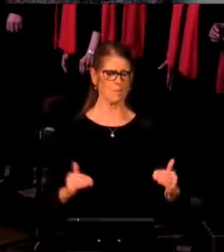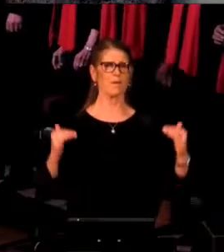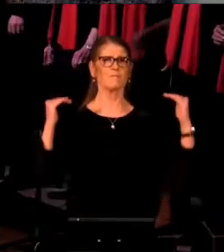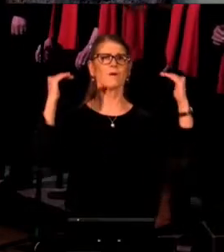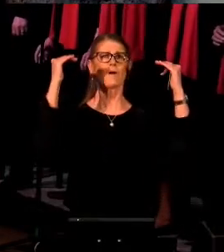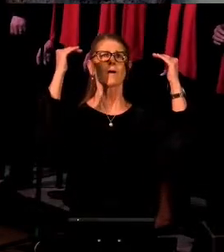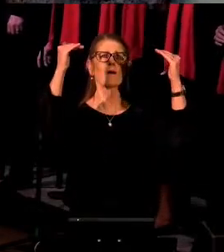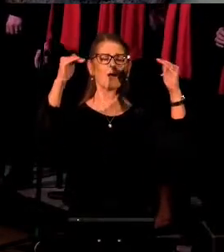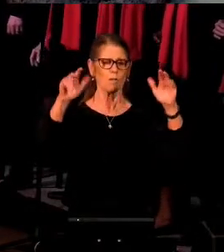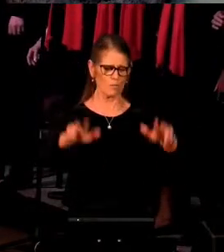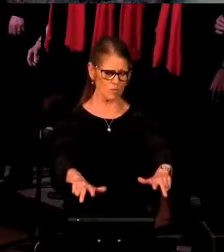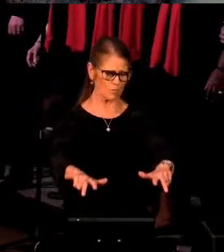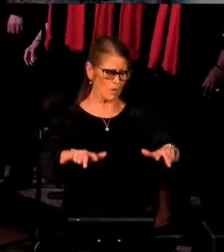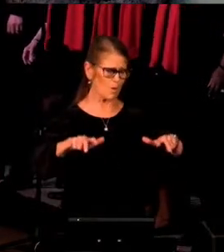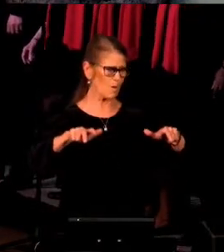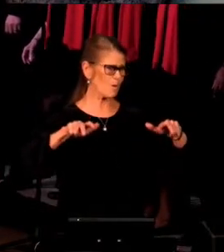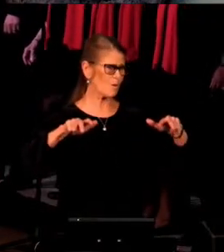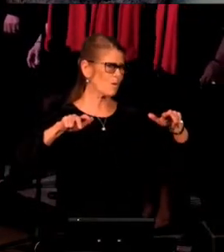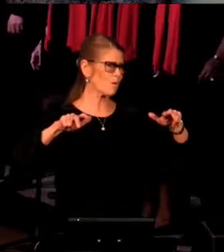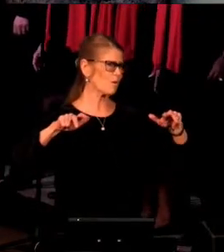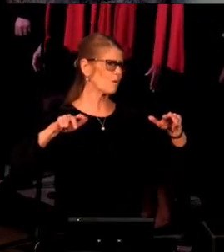kingdoms, above all